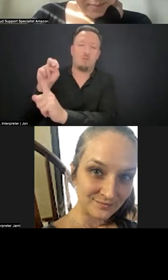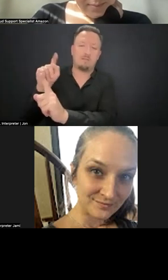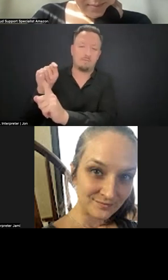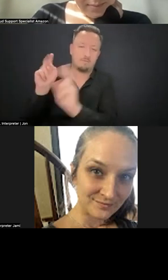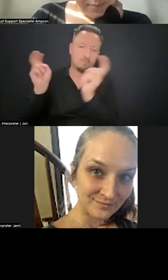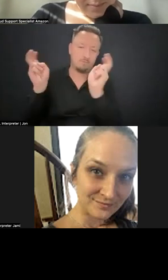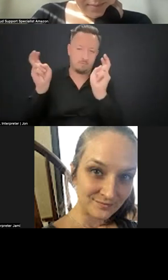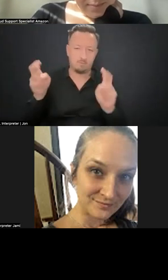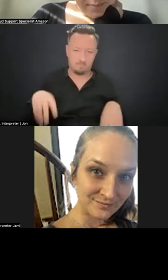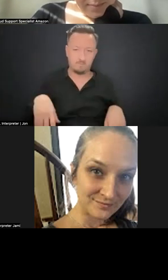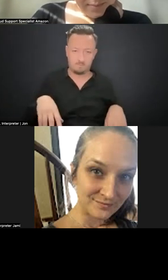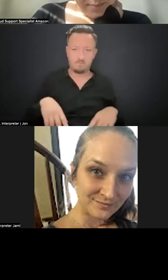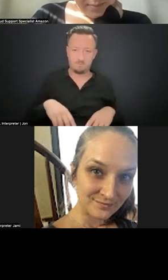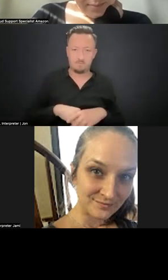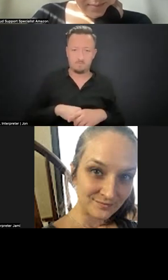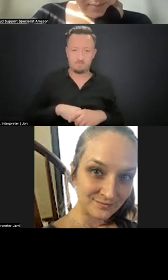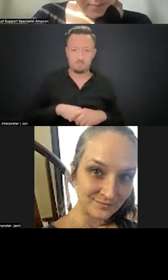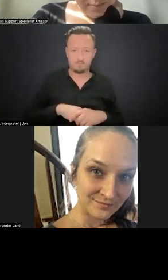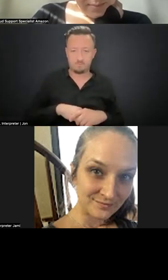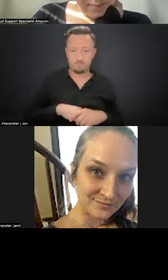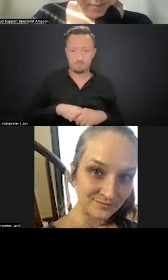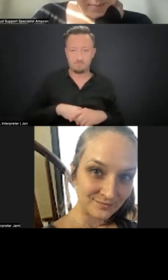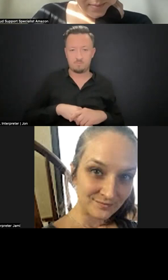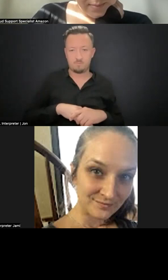All right.